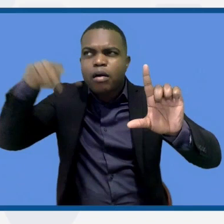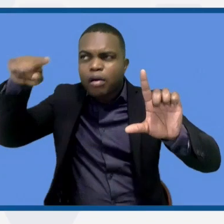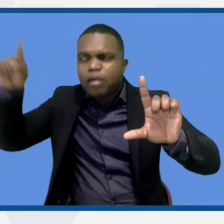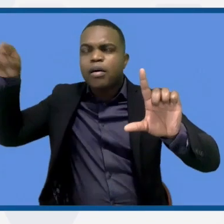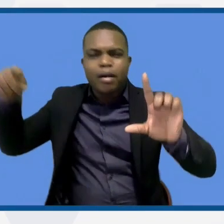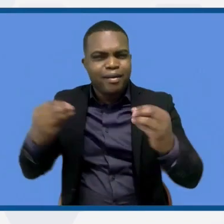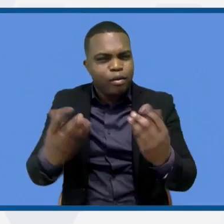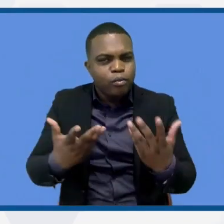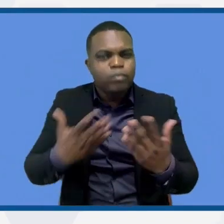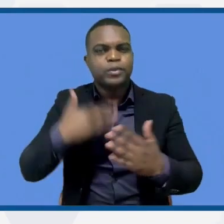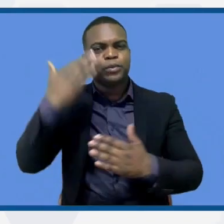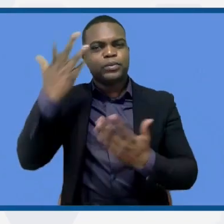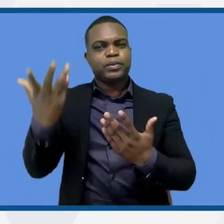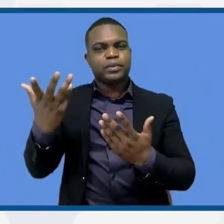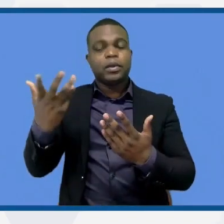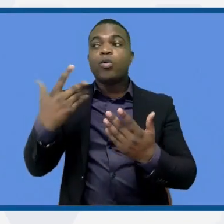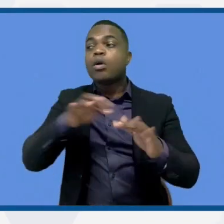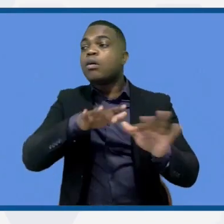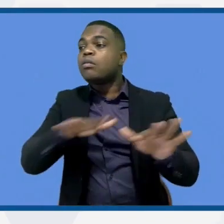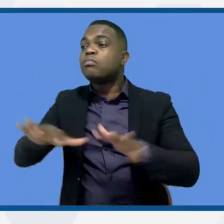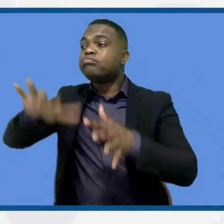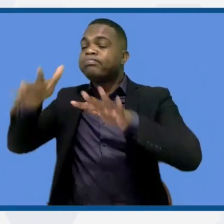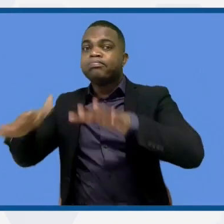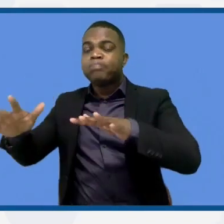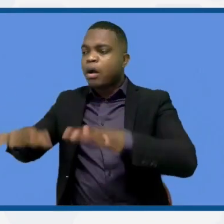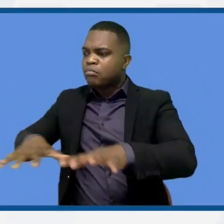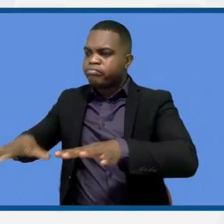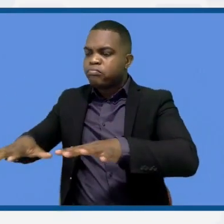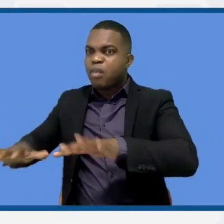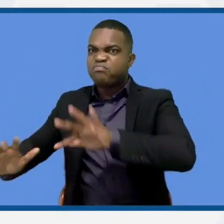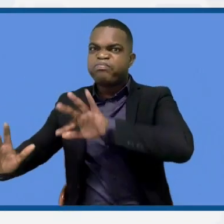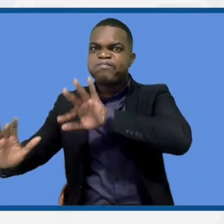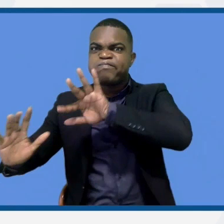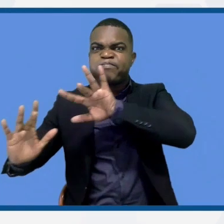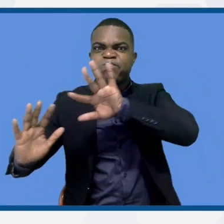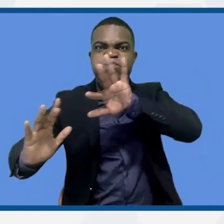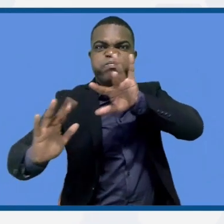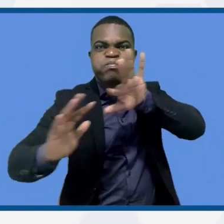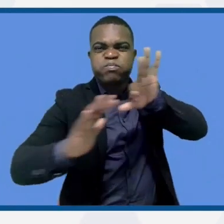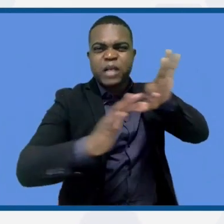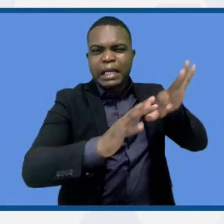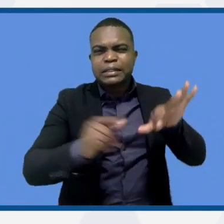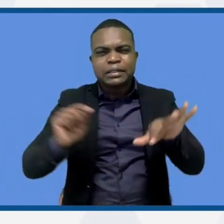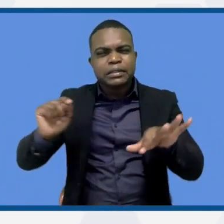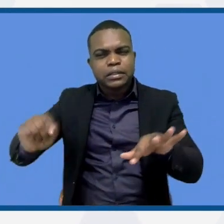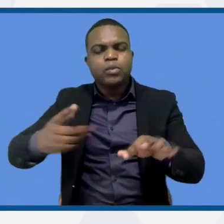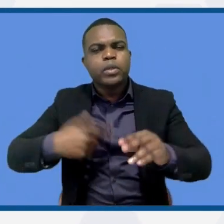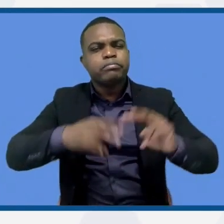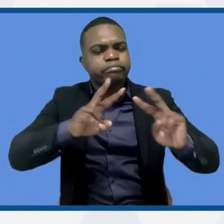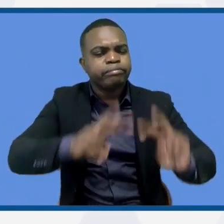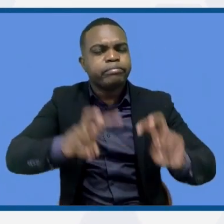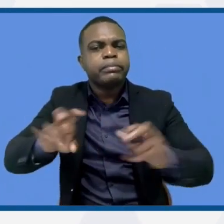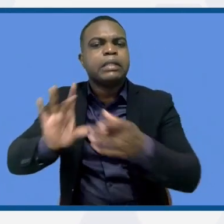tropical cyclones may have, and taking into account the exposition, meaning